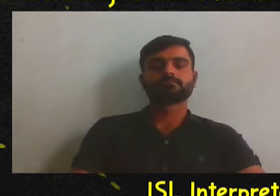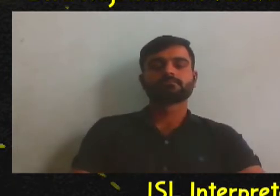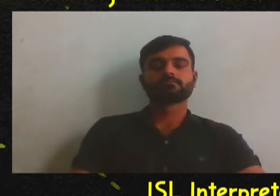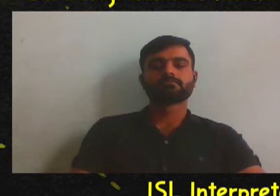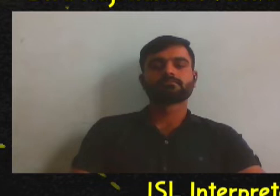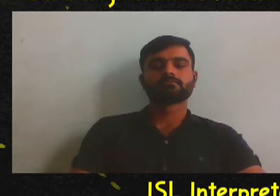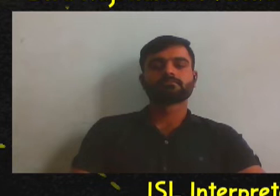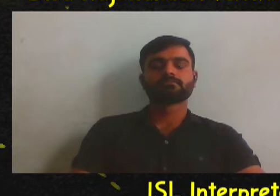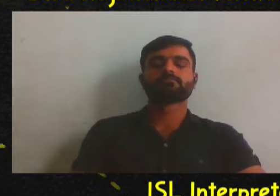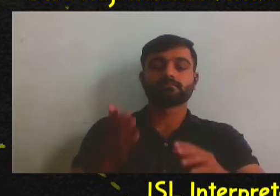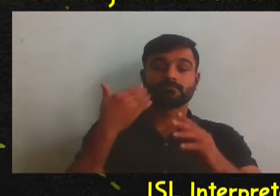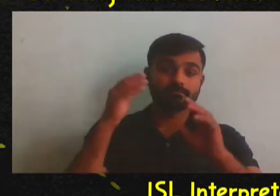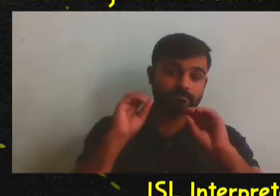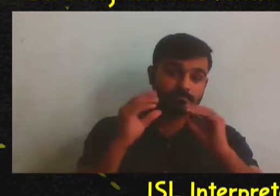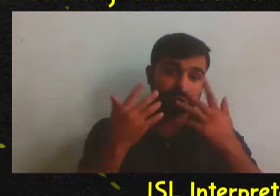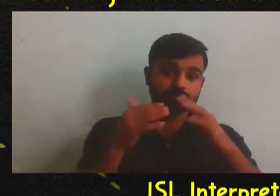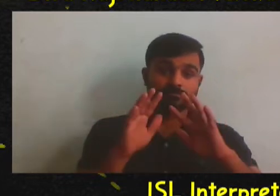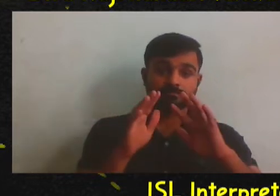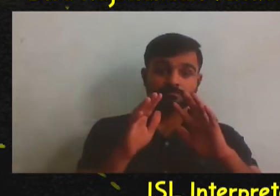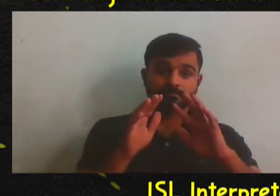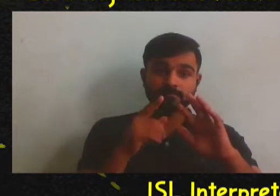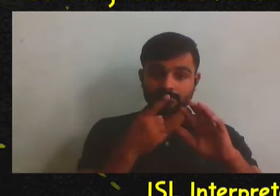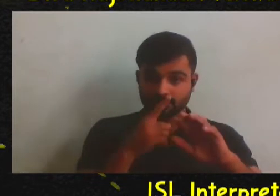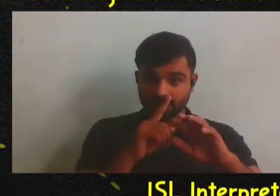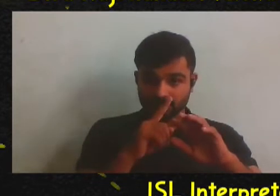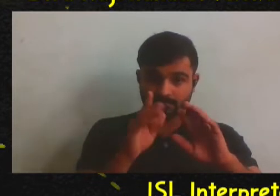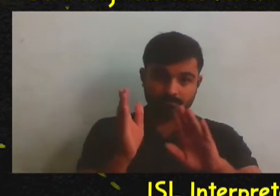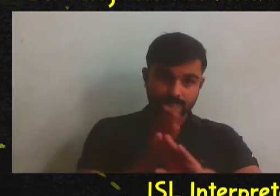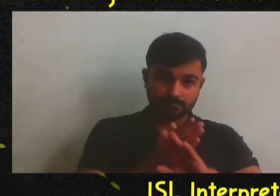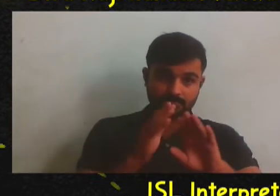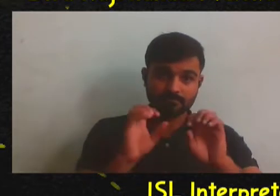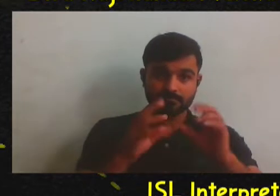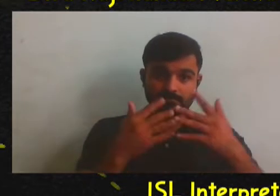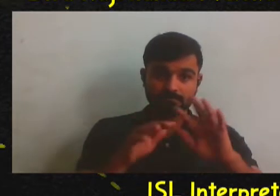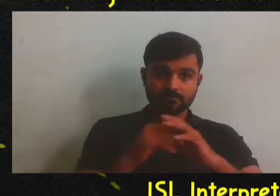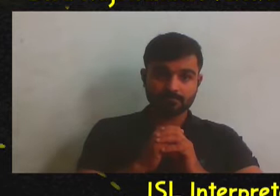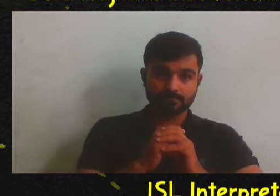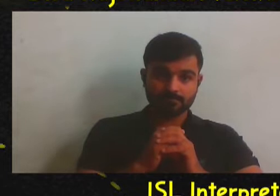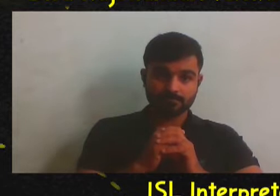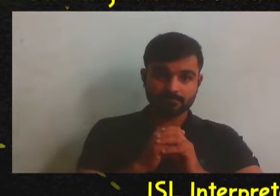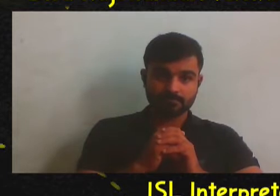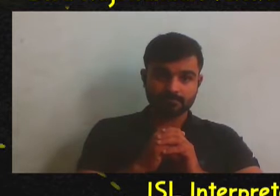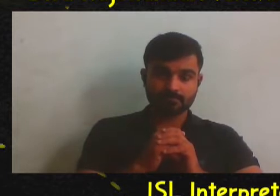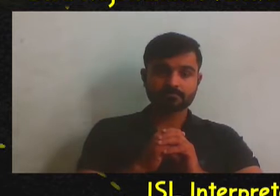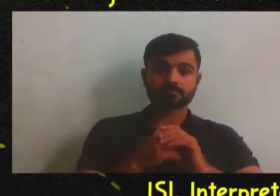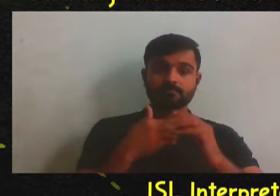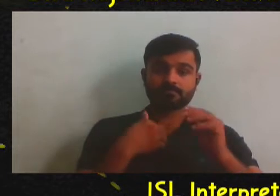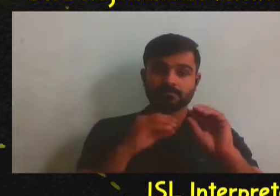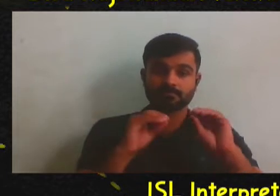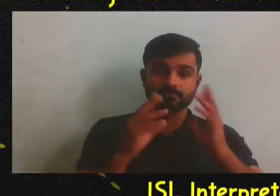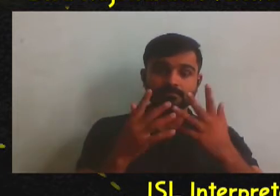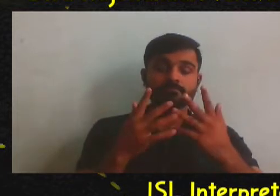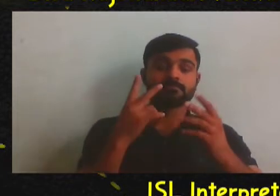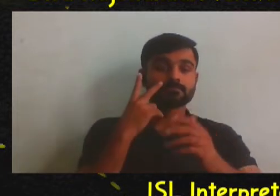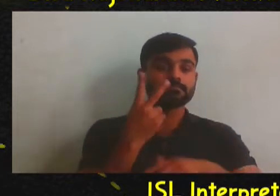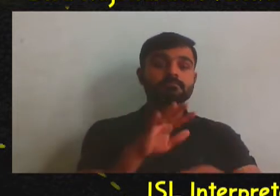But essentially we, right before this one too. Thank you. So before when we were looking